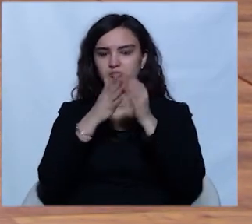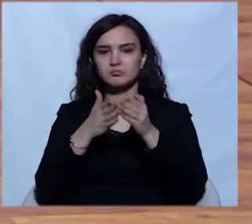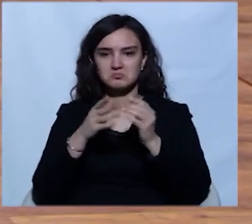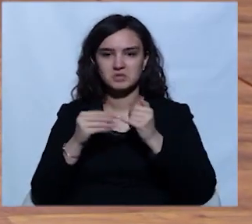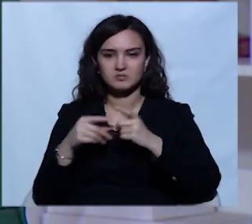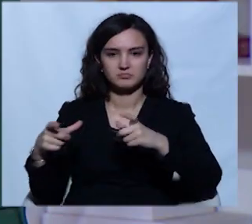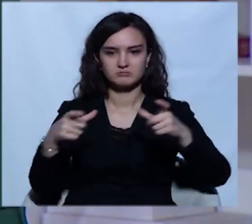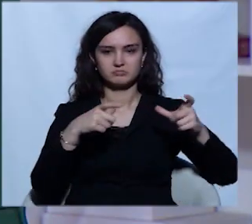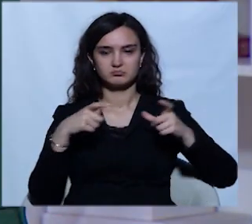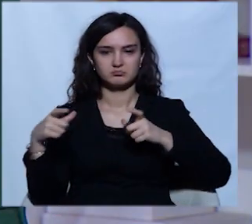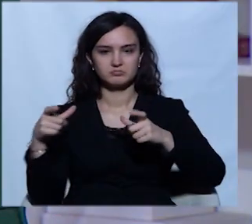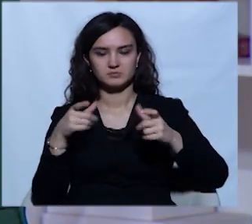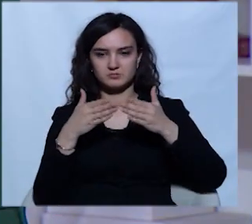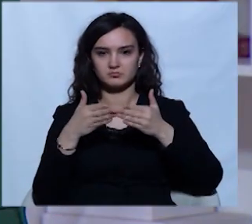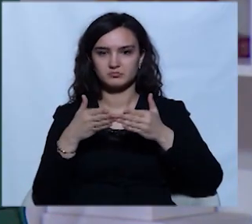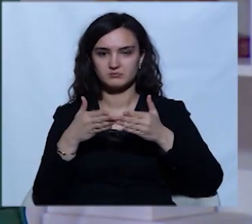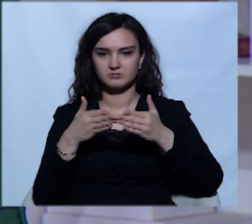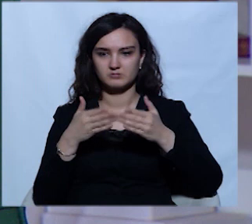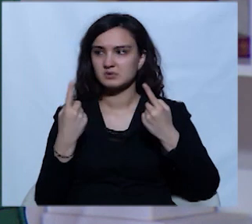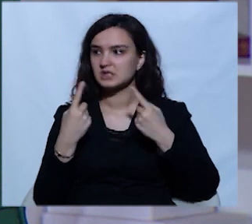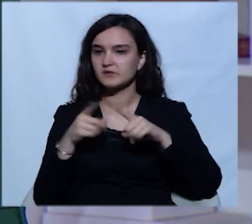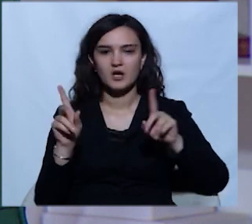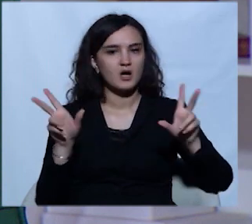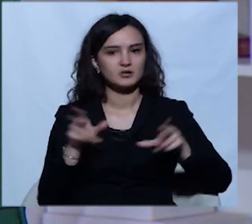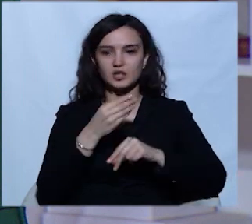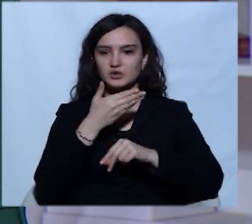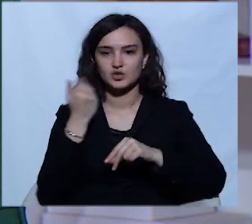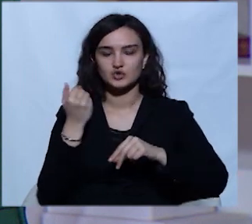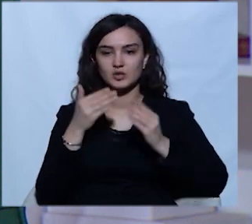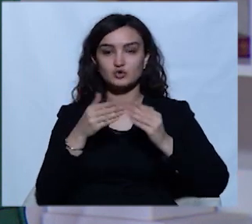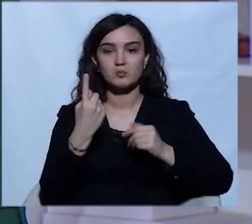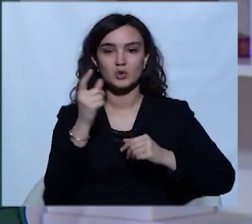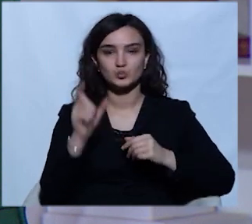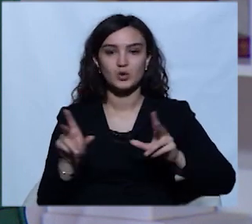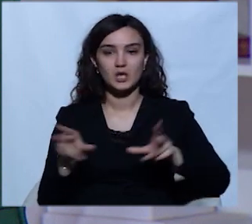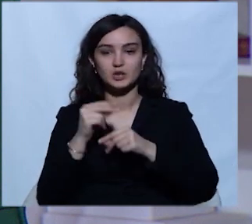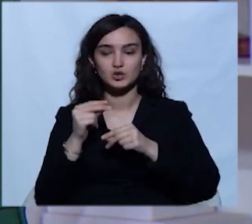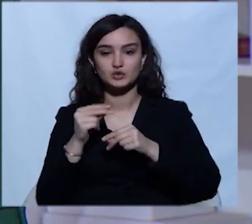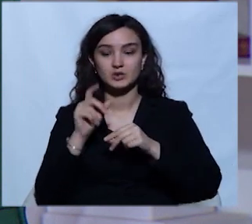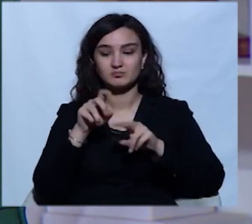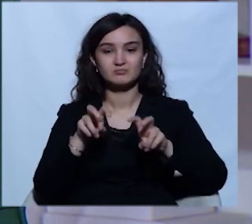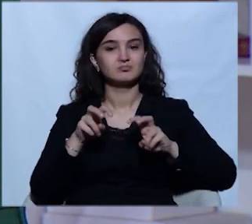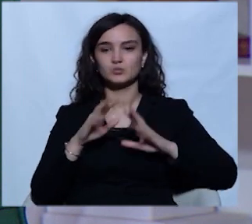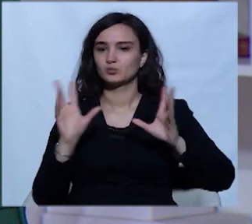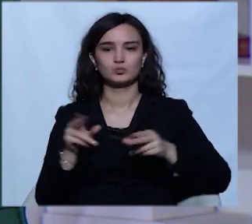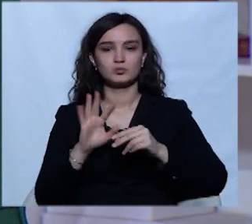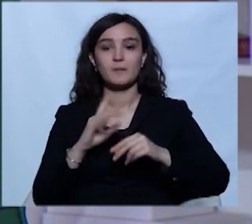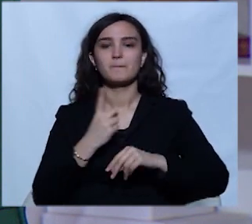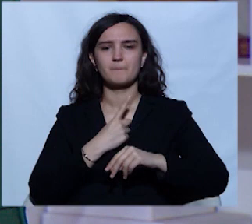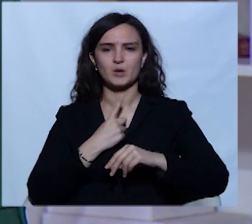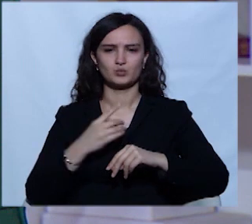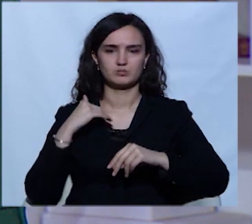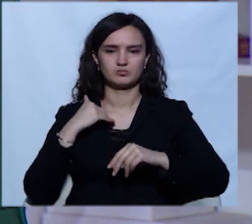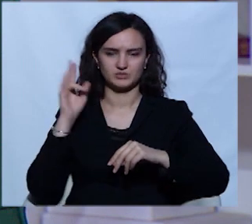Yes, there were no other survivors from his ship. So Robinson Crusoe is all alone on